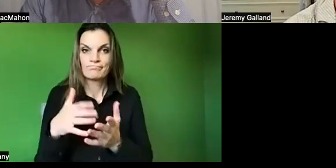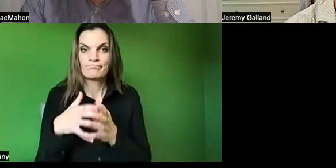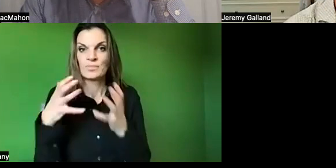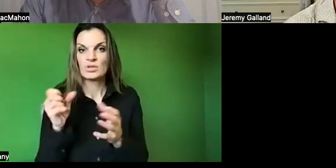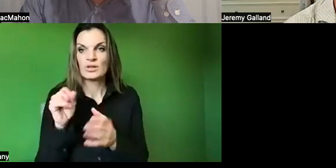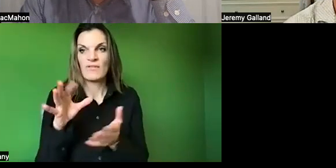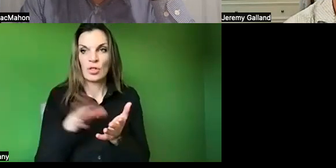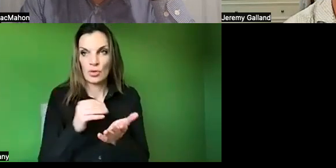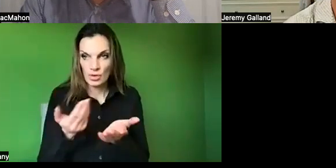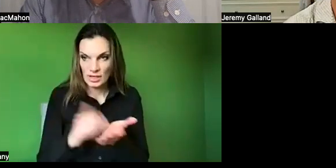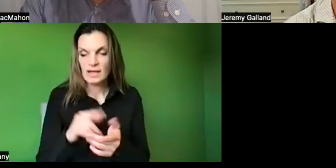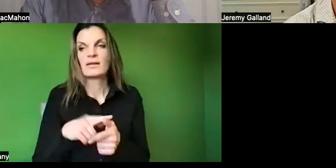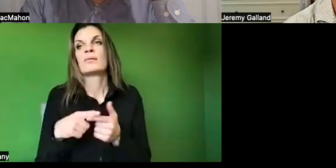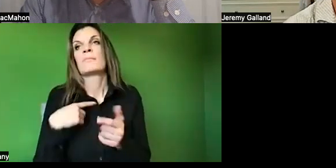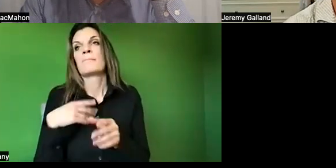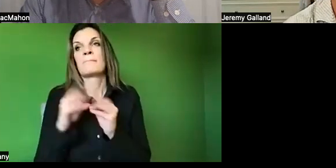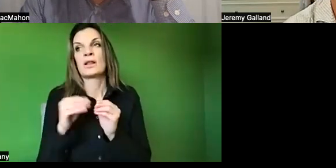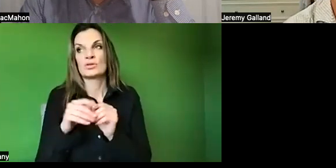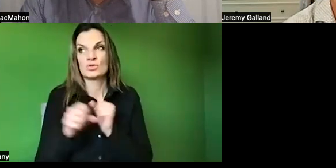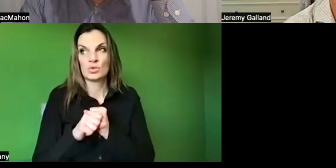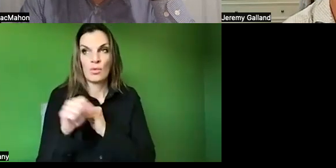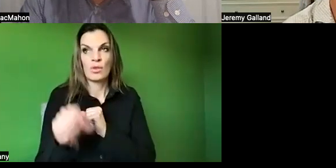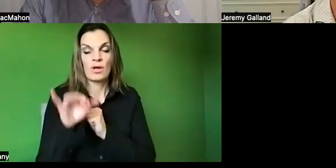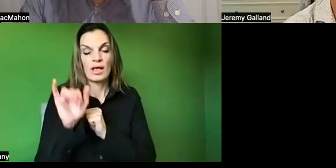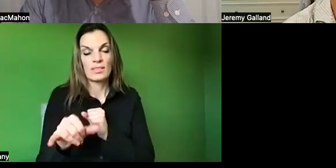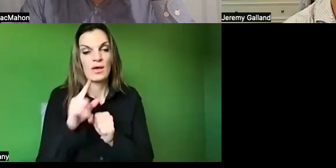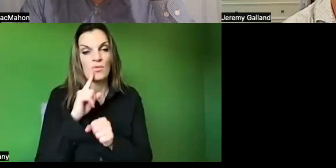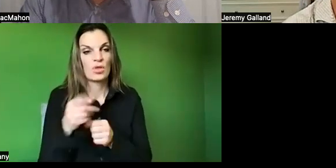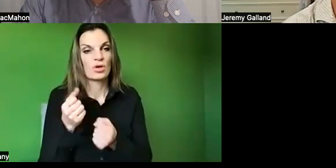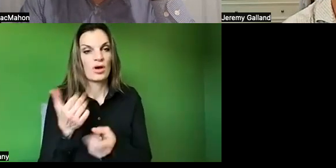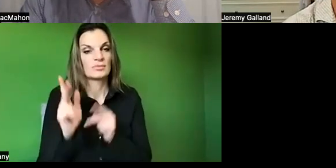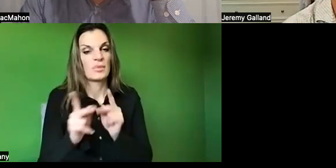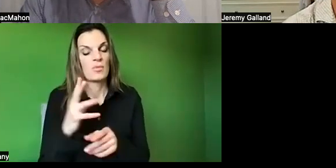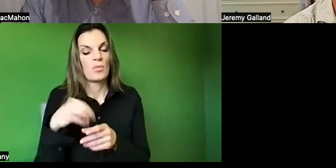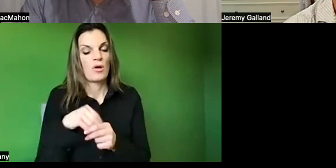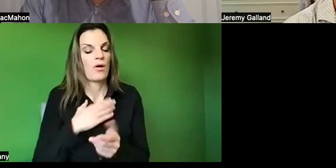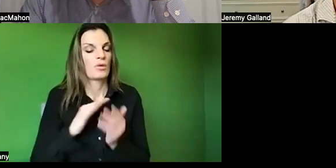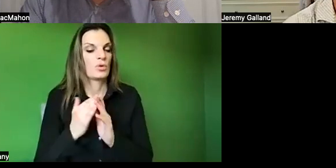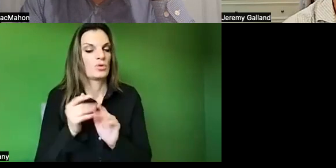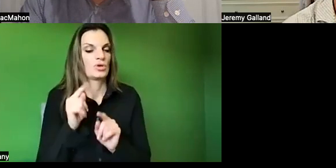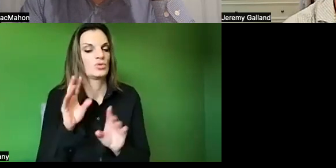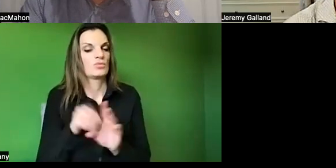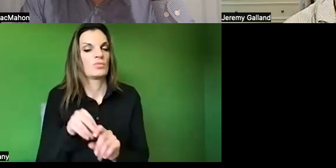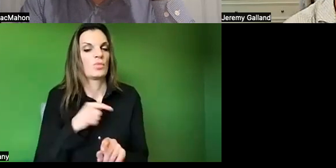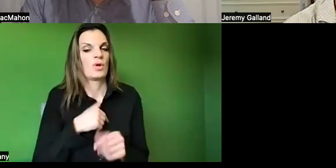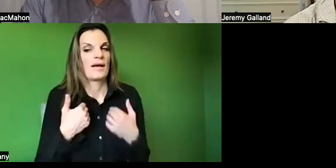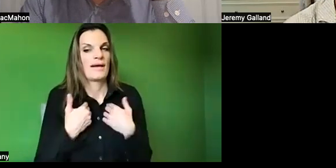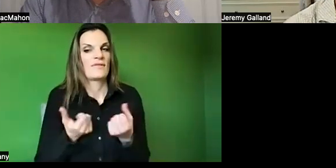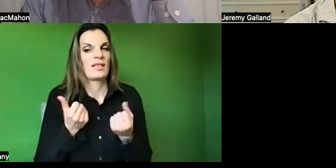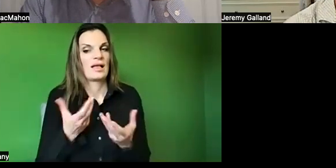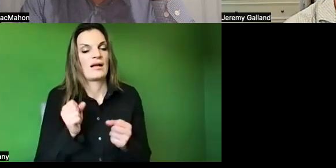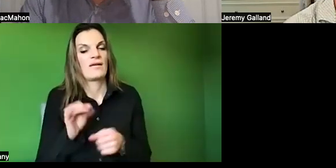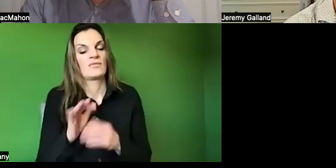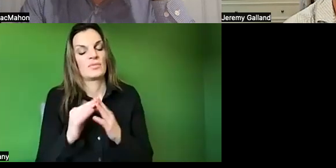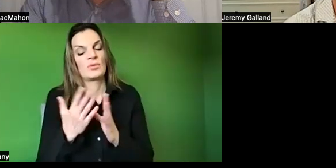curve. Our meetings are too long, and that discourages other people in our community from running. We have a lot of community